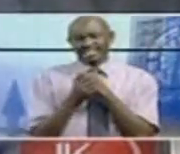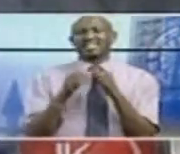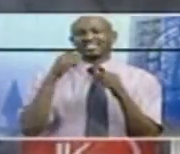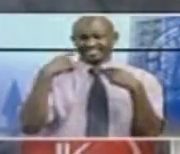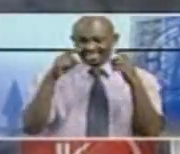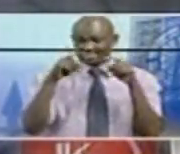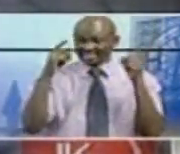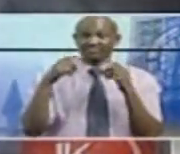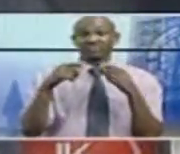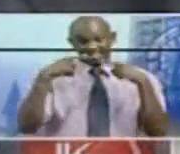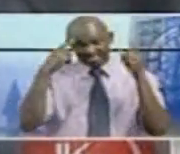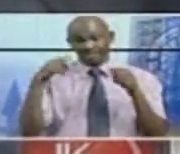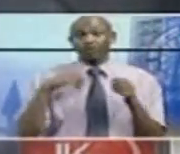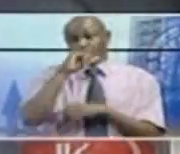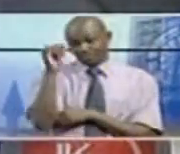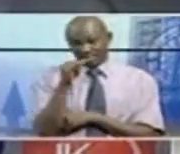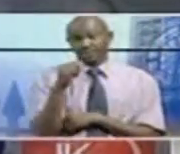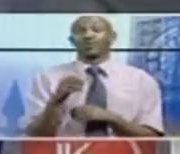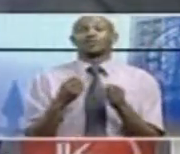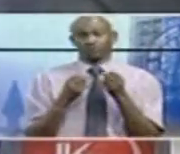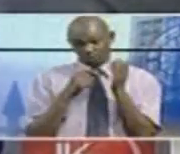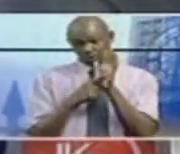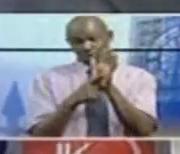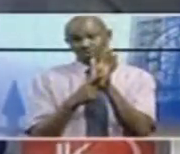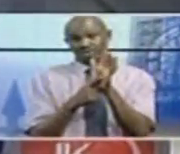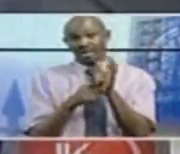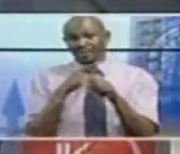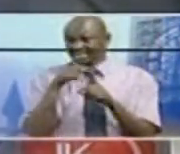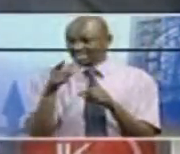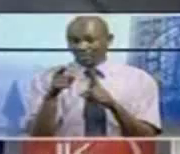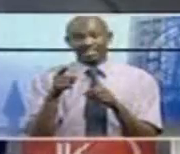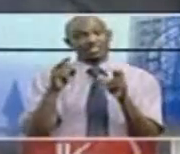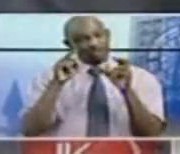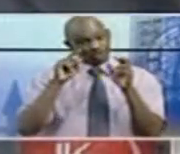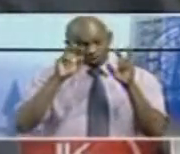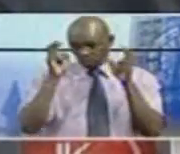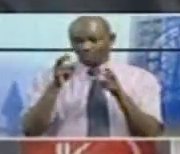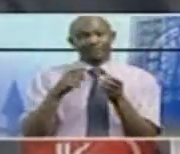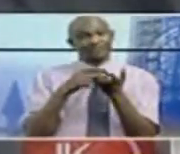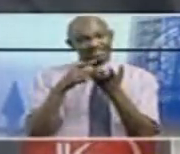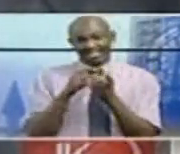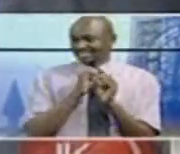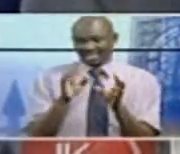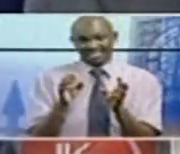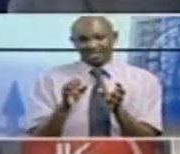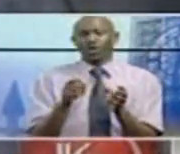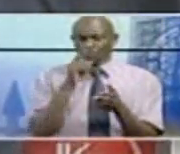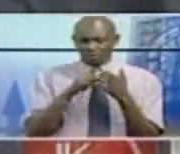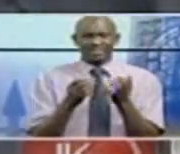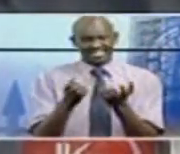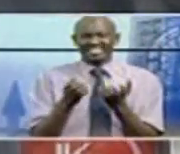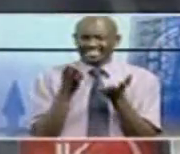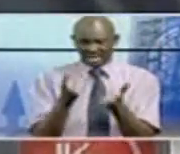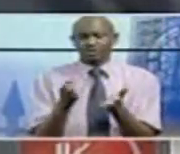1 year on. But I'm sure that will not be the subject for discussion, because what we need to do